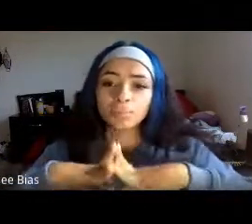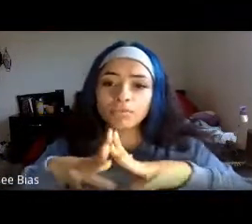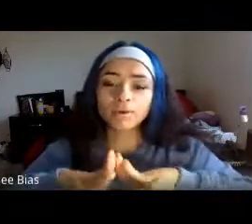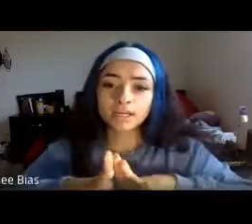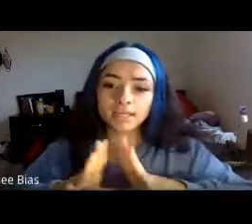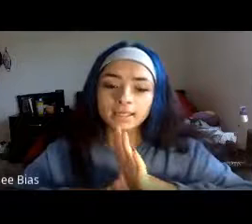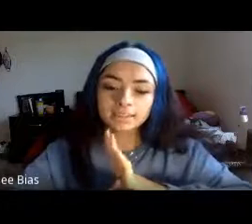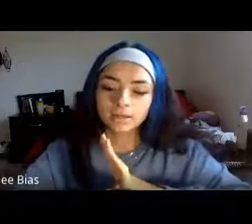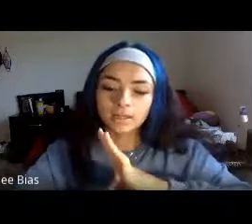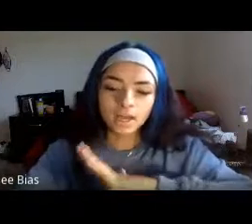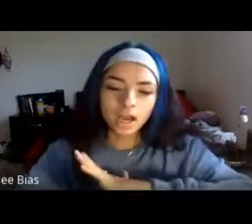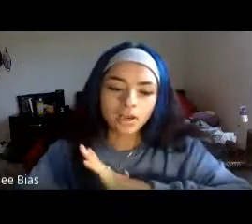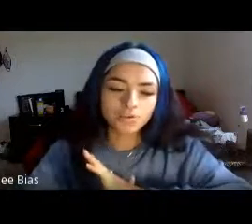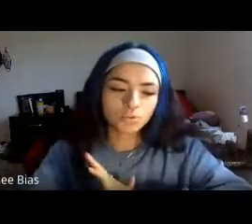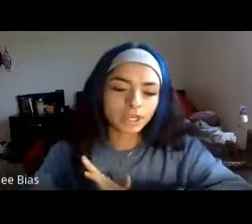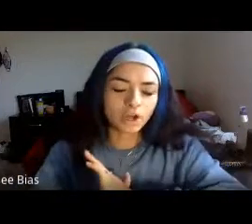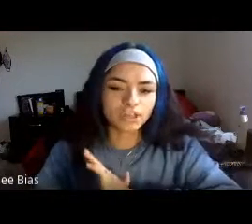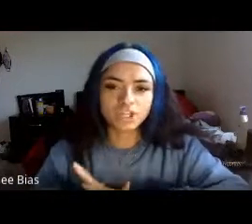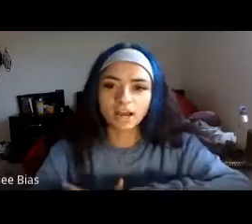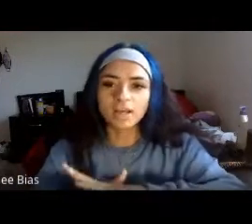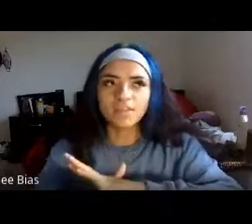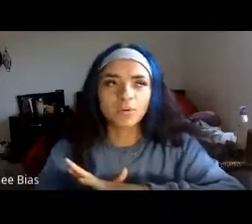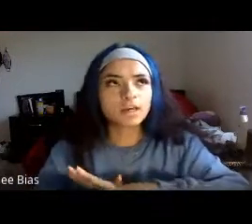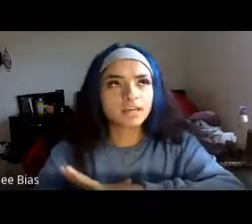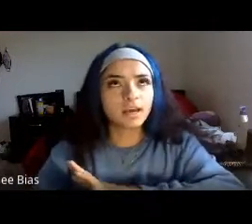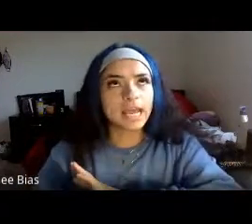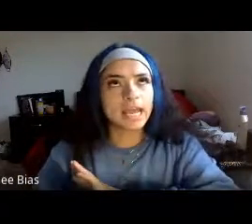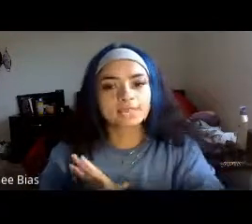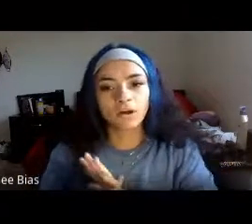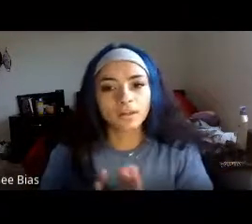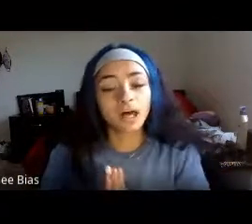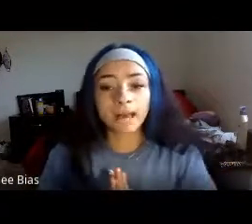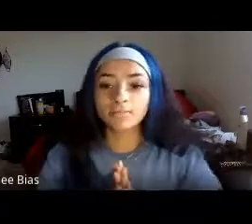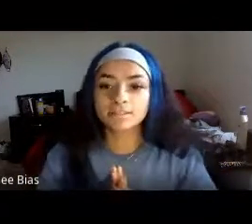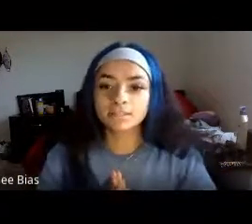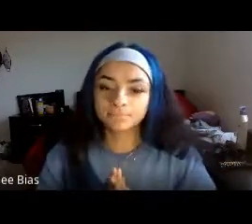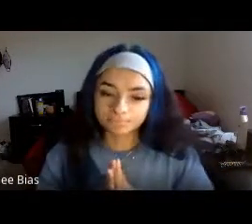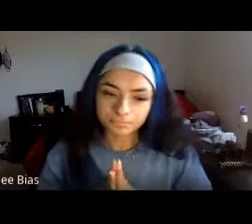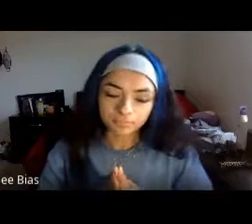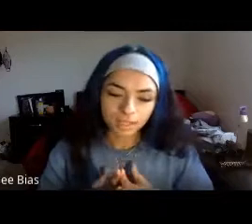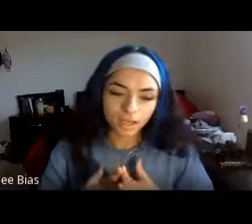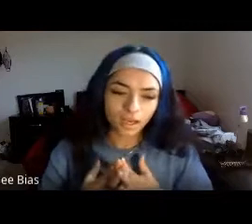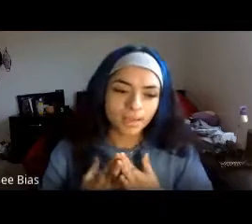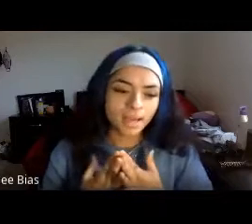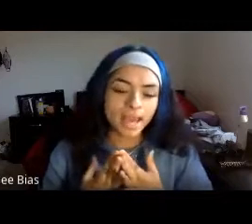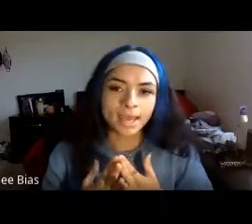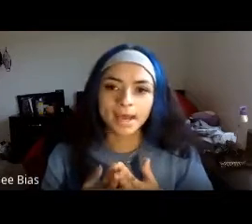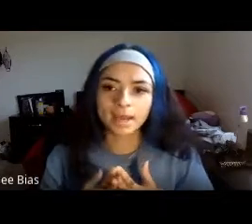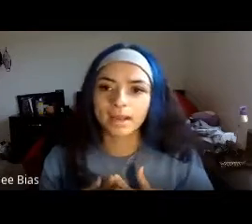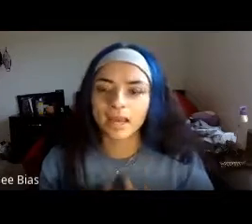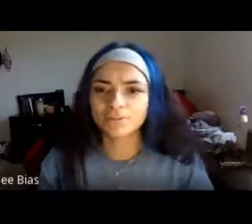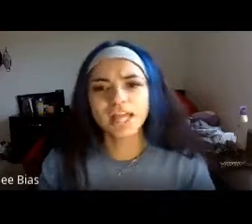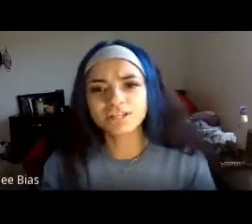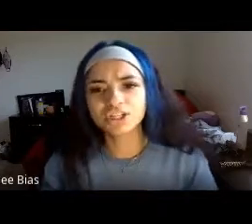fingers, before practicing ASL. I also want to acknowledge that there was a ASL club at USD.